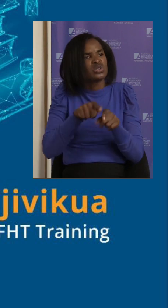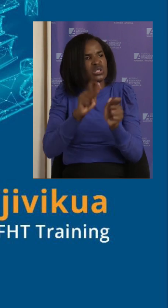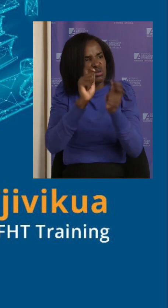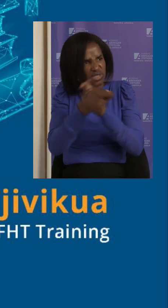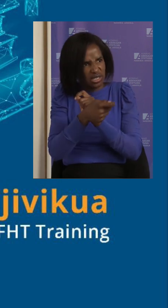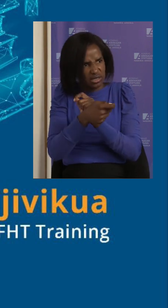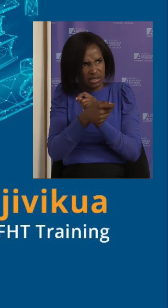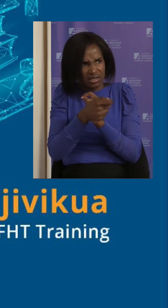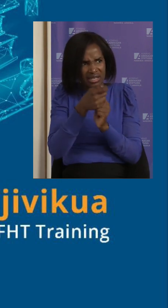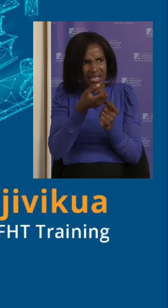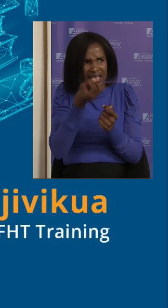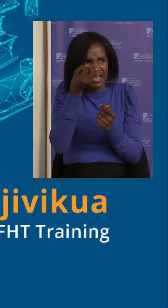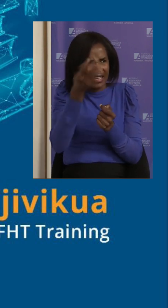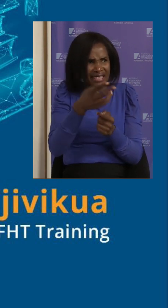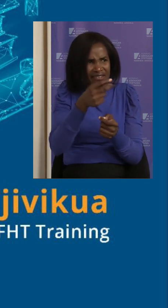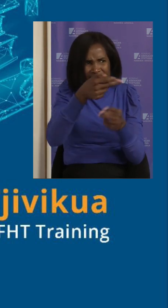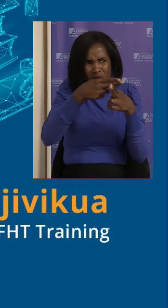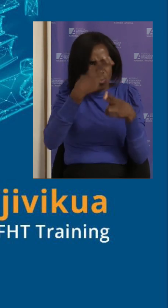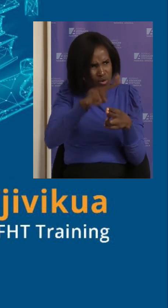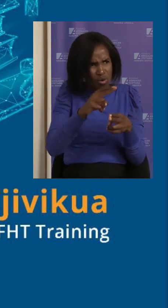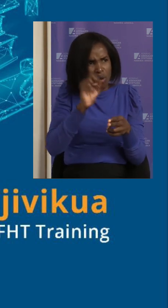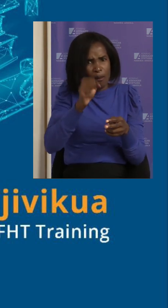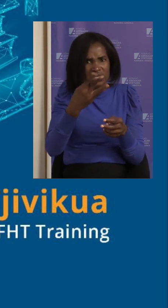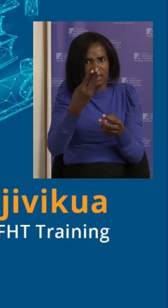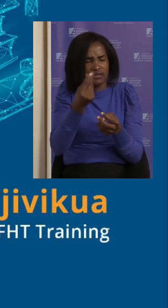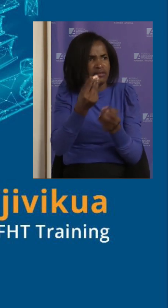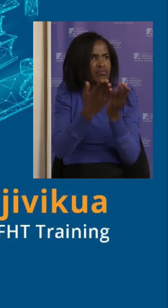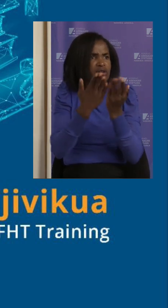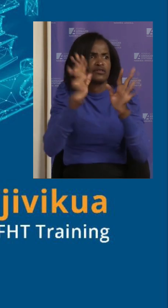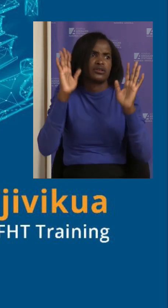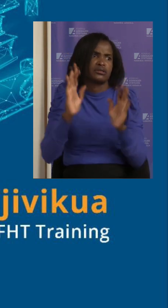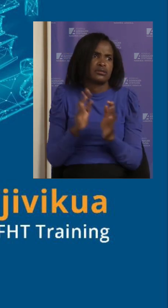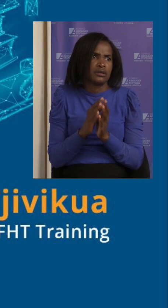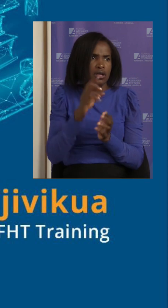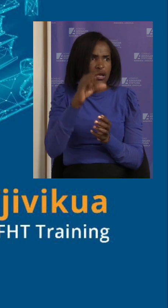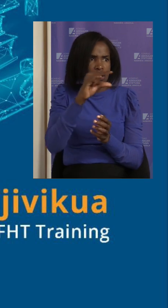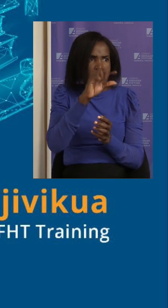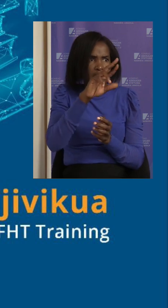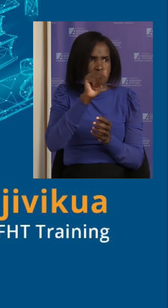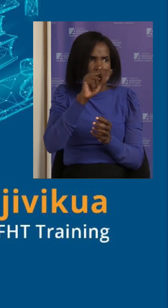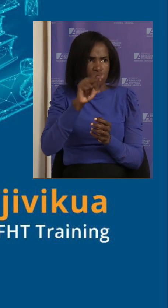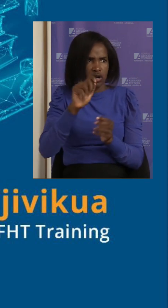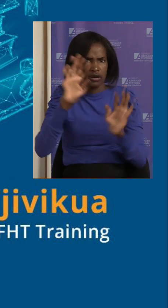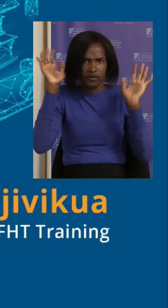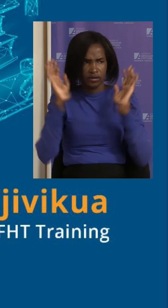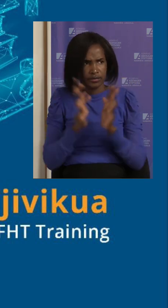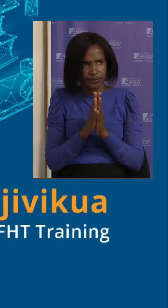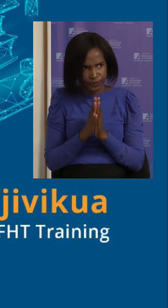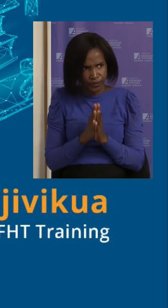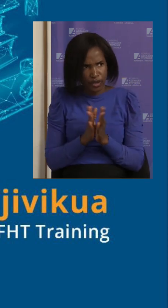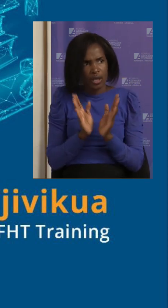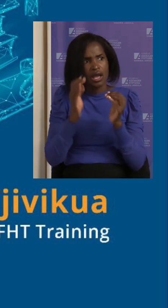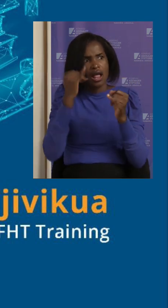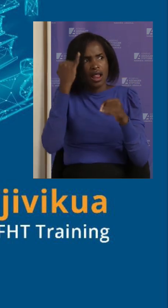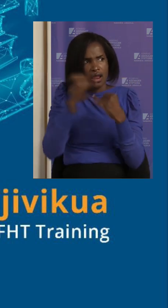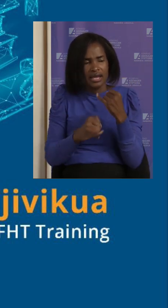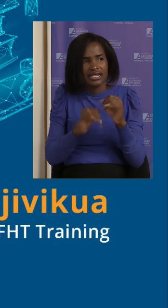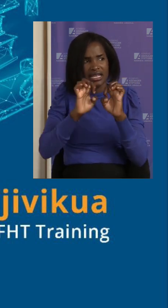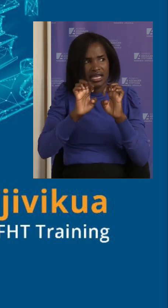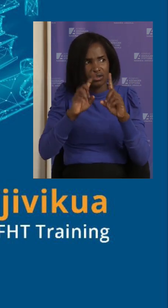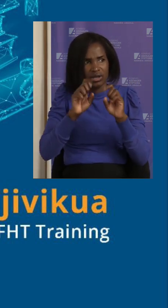for people who are mostly first-generation college graduates in their families. Closing. The education system